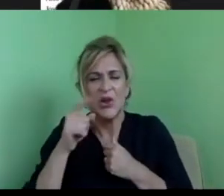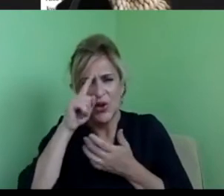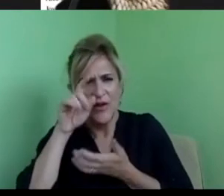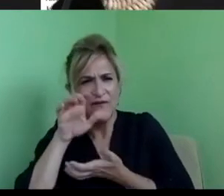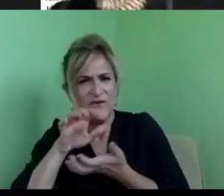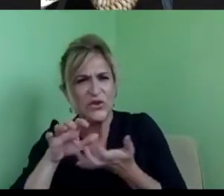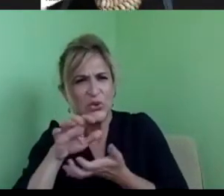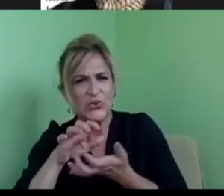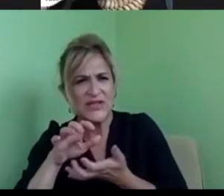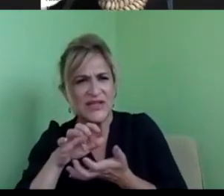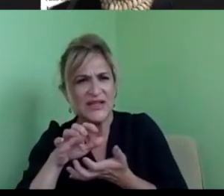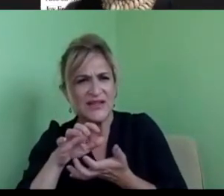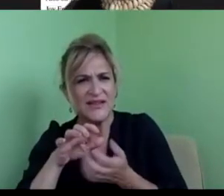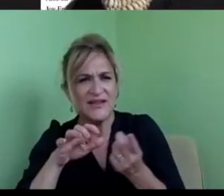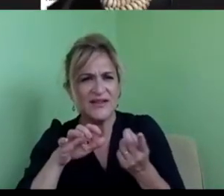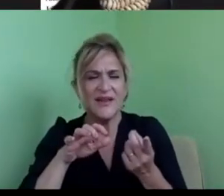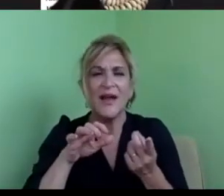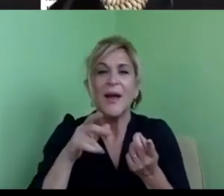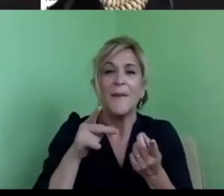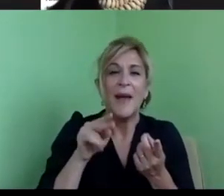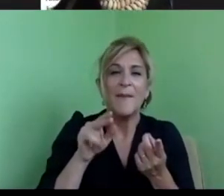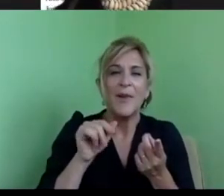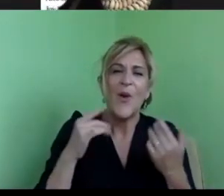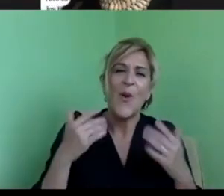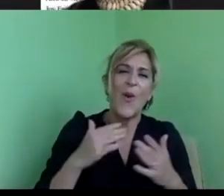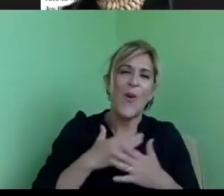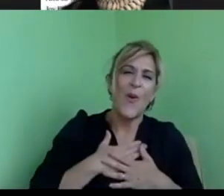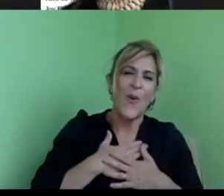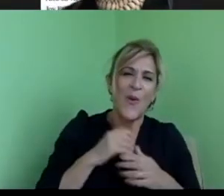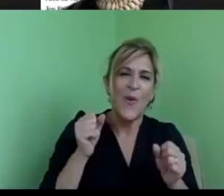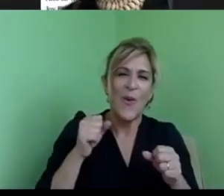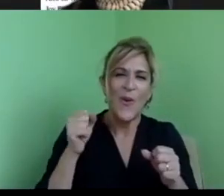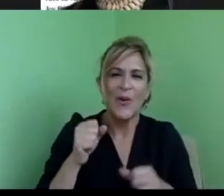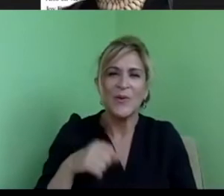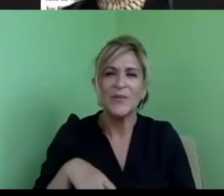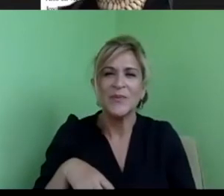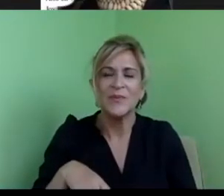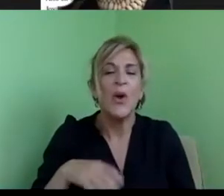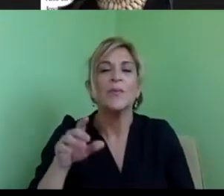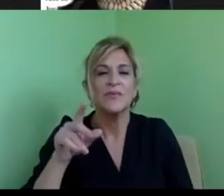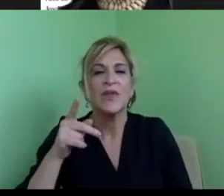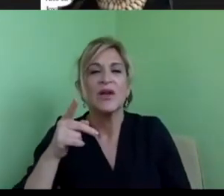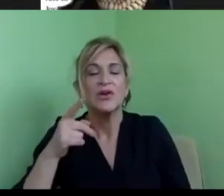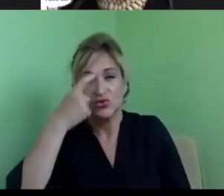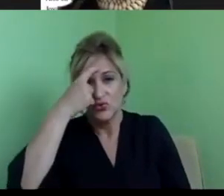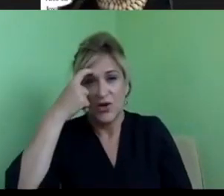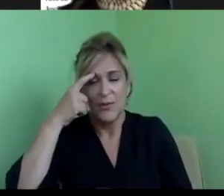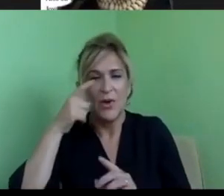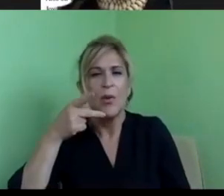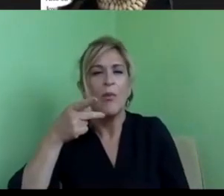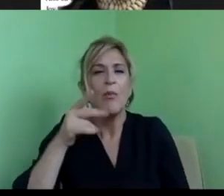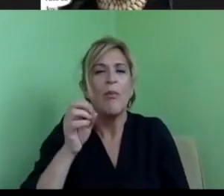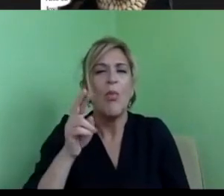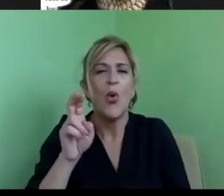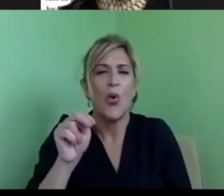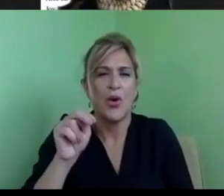you go oh my god um the term trauma point is porn has been used to describe the